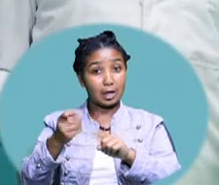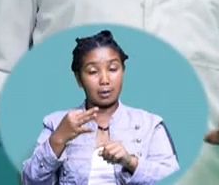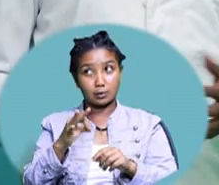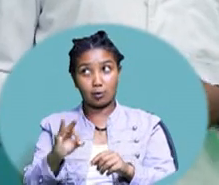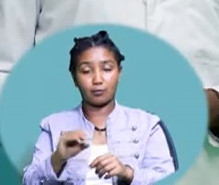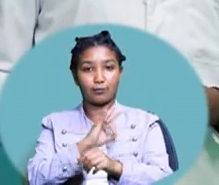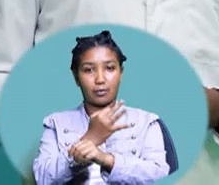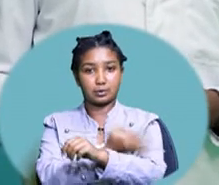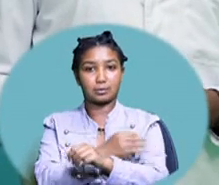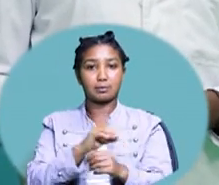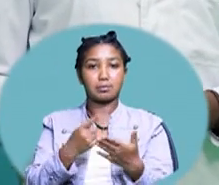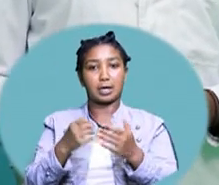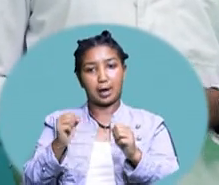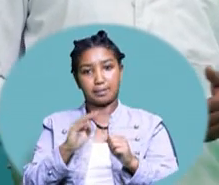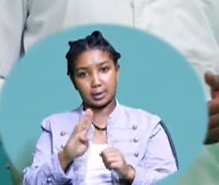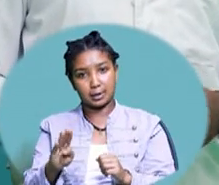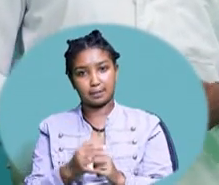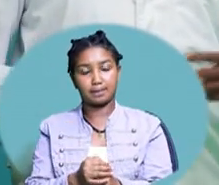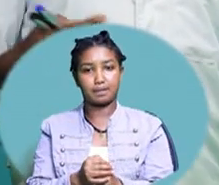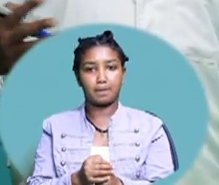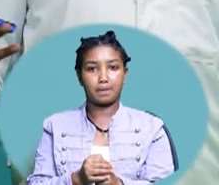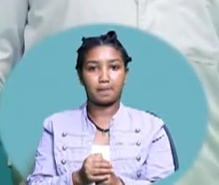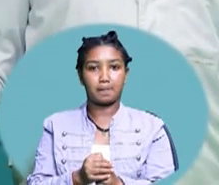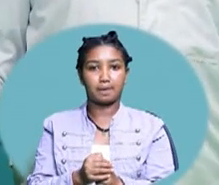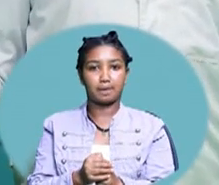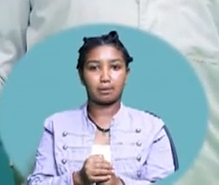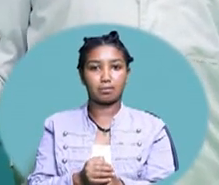different types of force. There can be